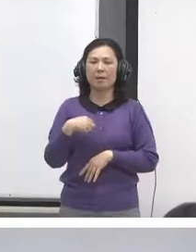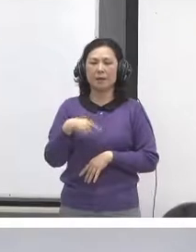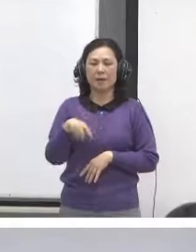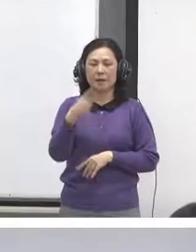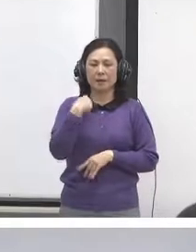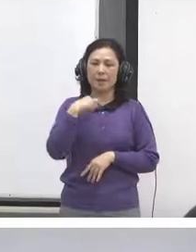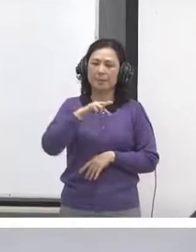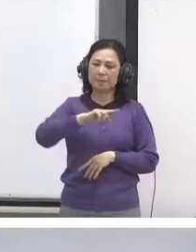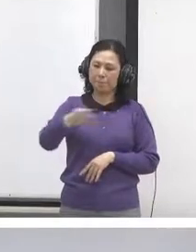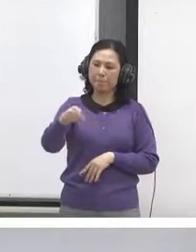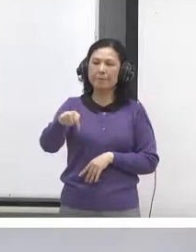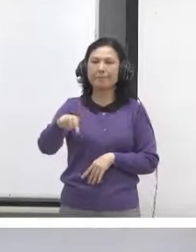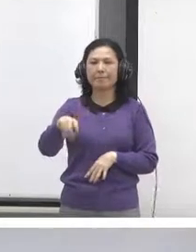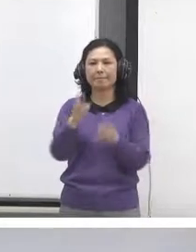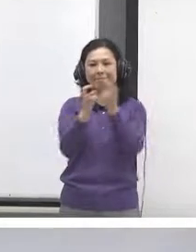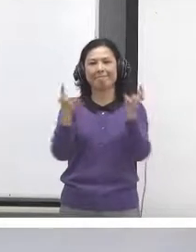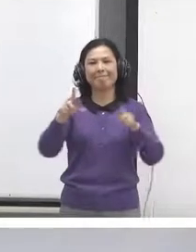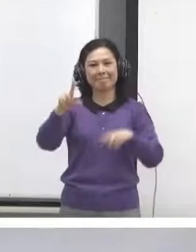hack, and